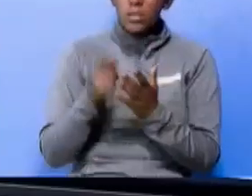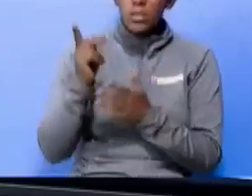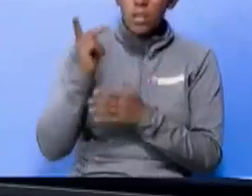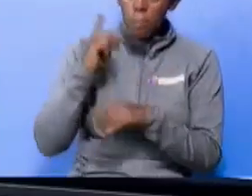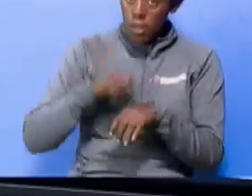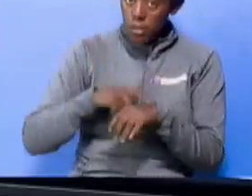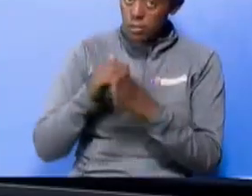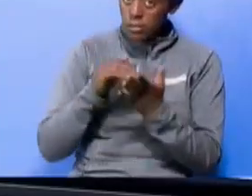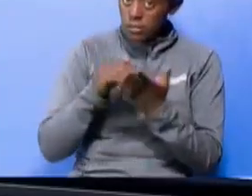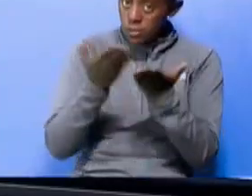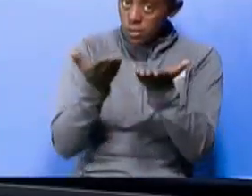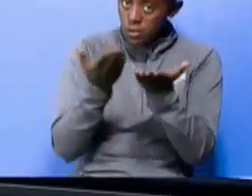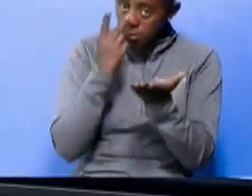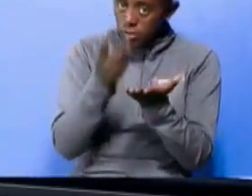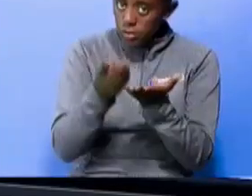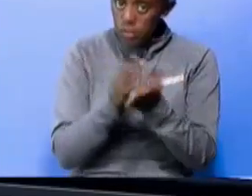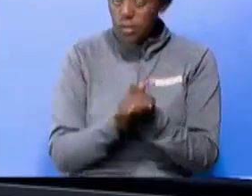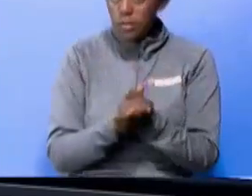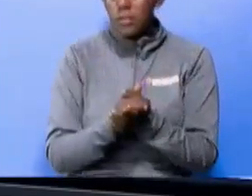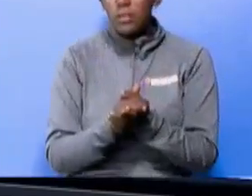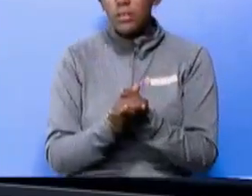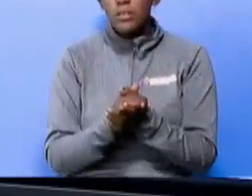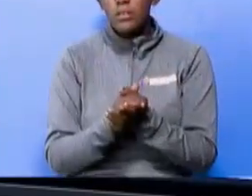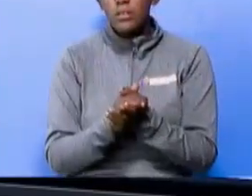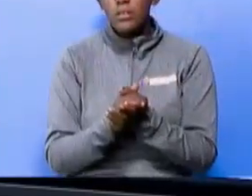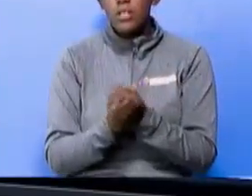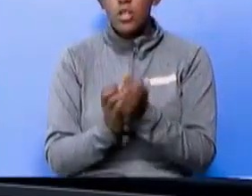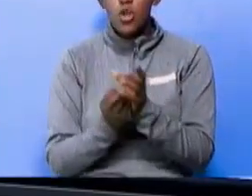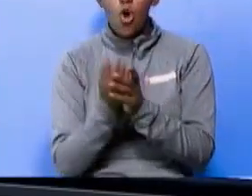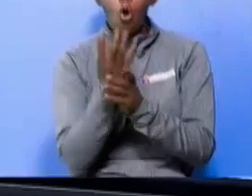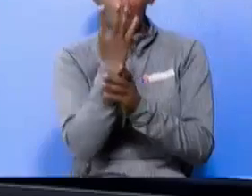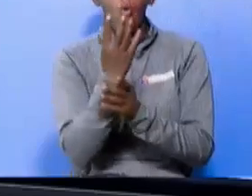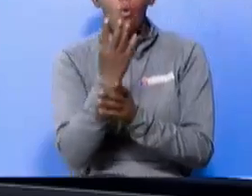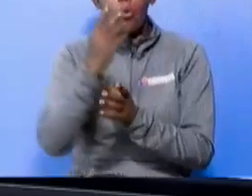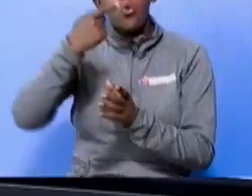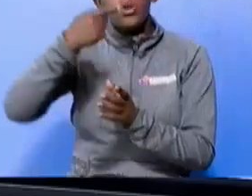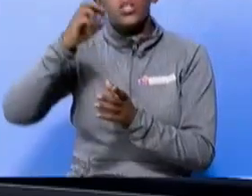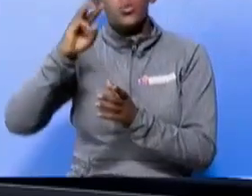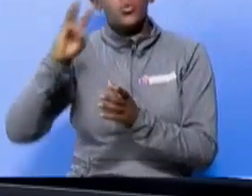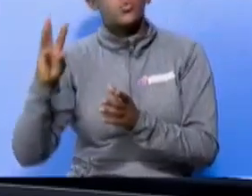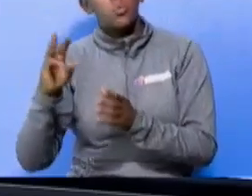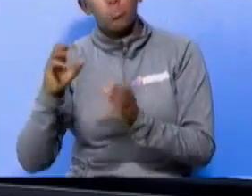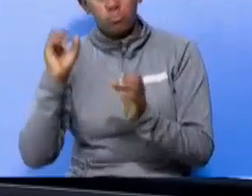tense again. You see? Grow, that's grew. Yeah.